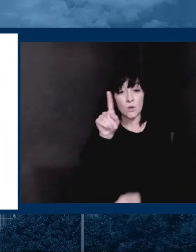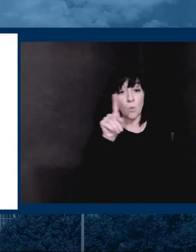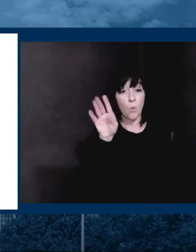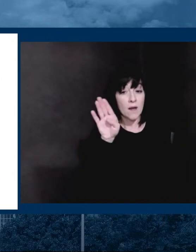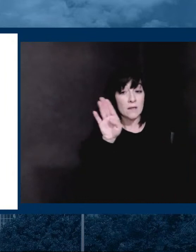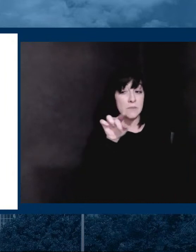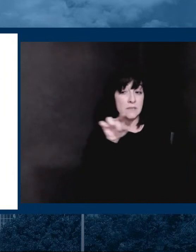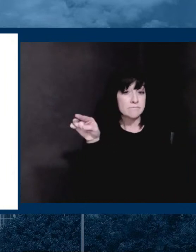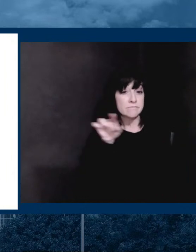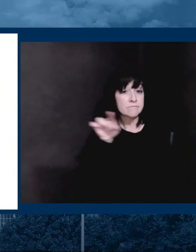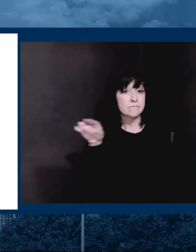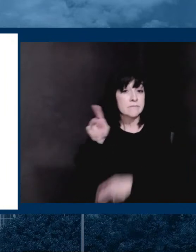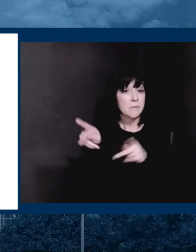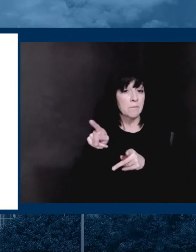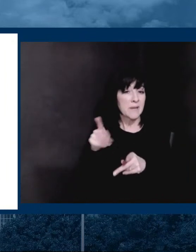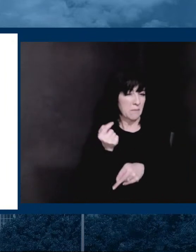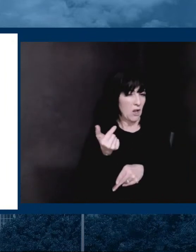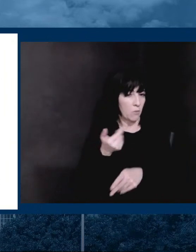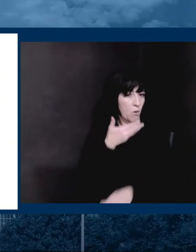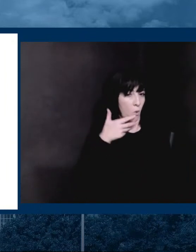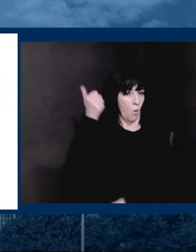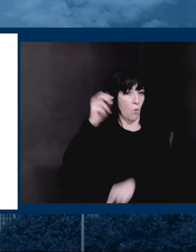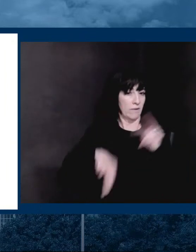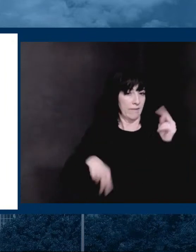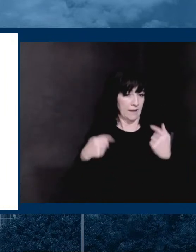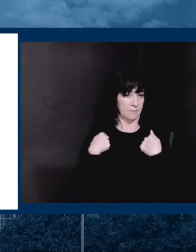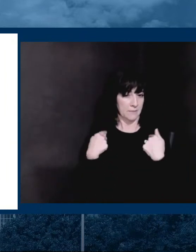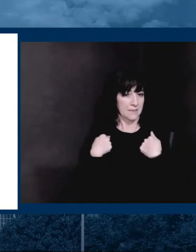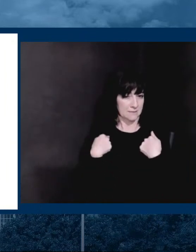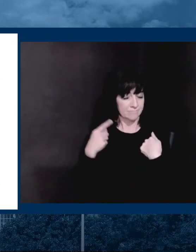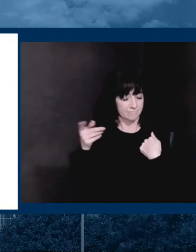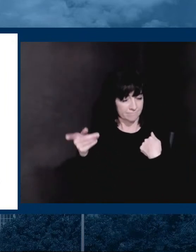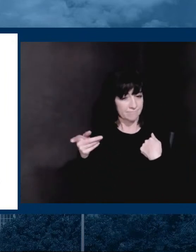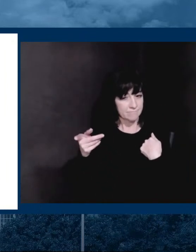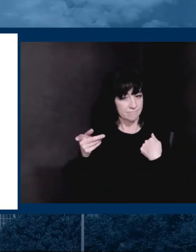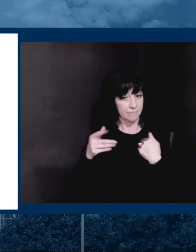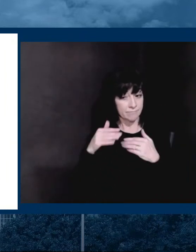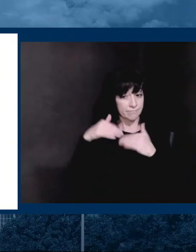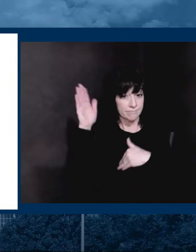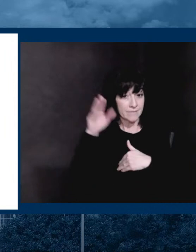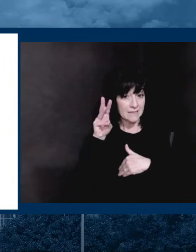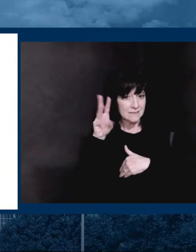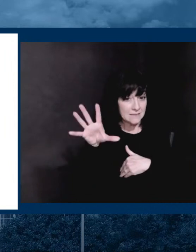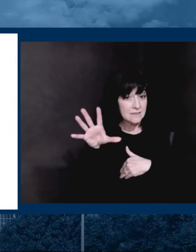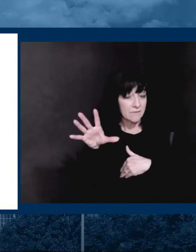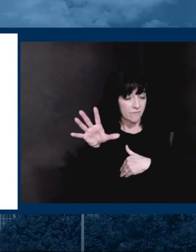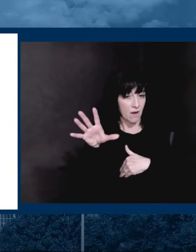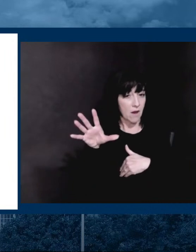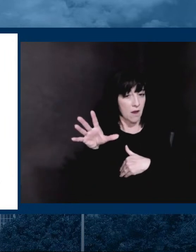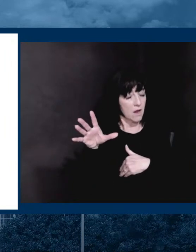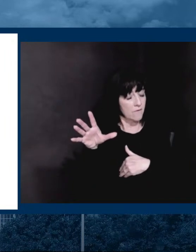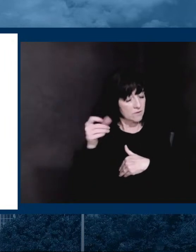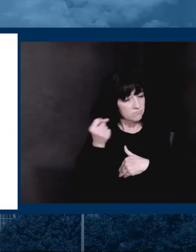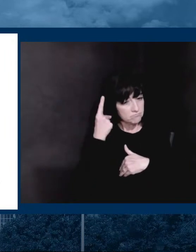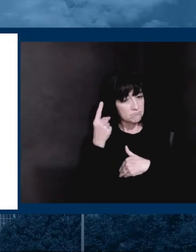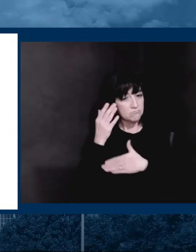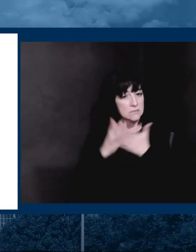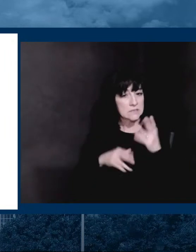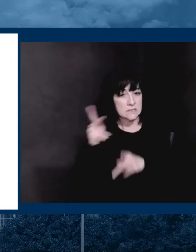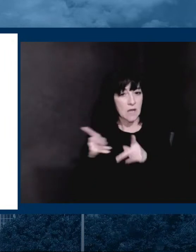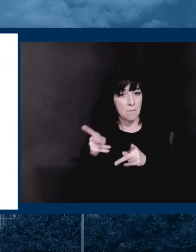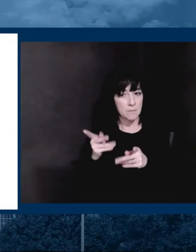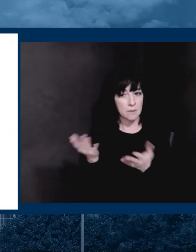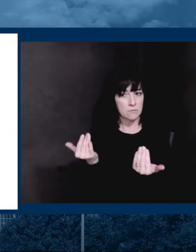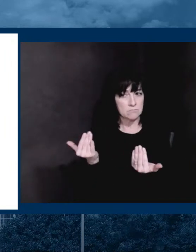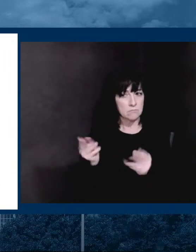older, 65 and older, are eager to get their vaccine, and we are eager to get those vaccines in your arms.